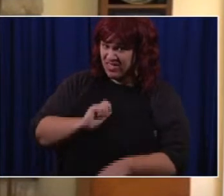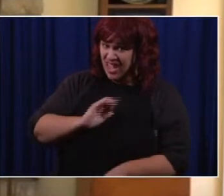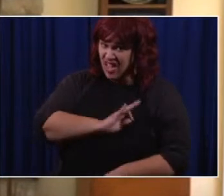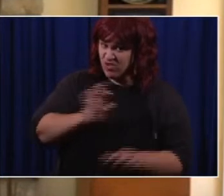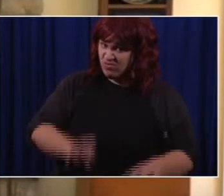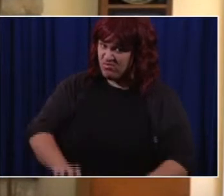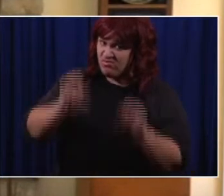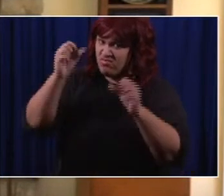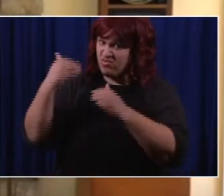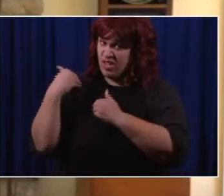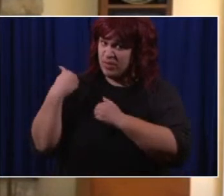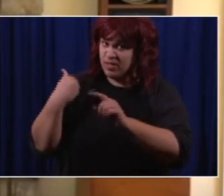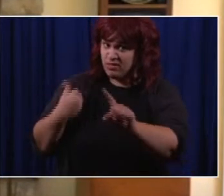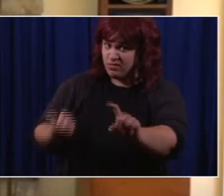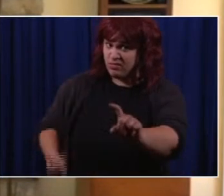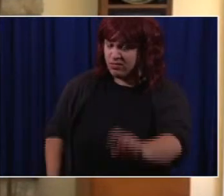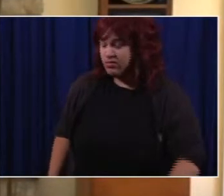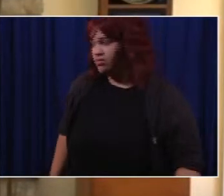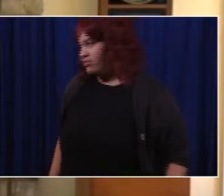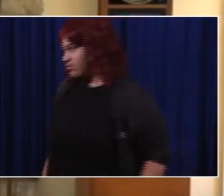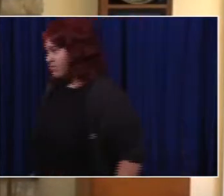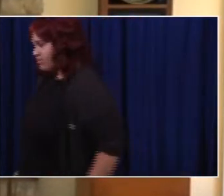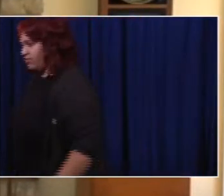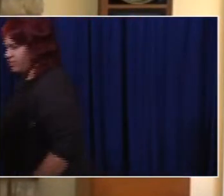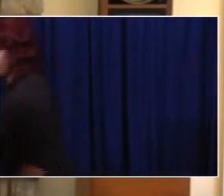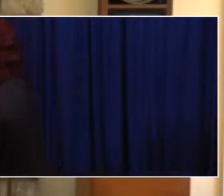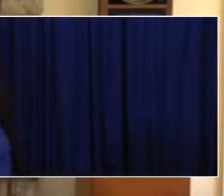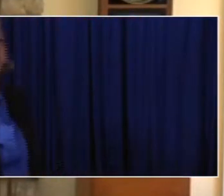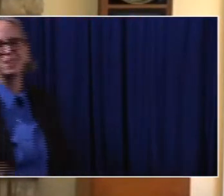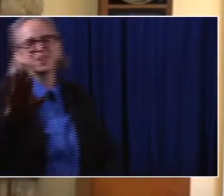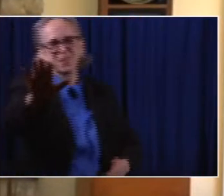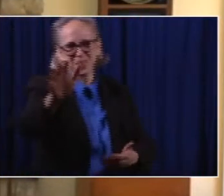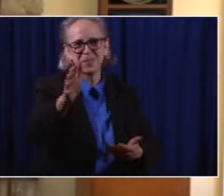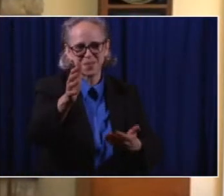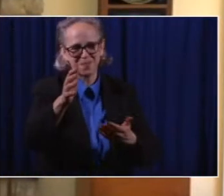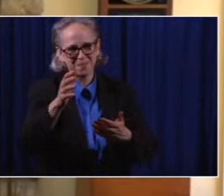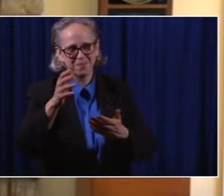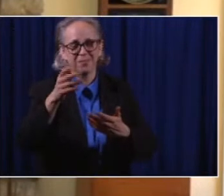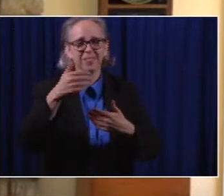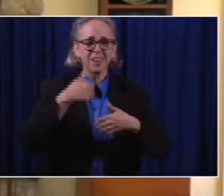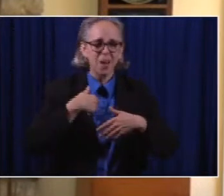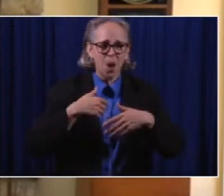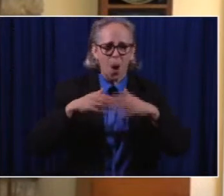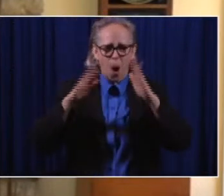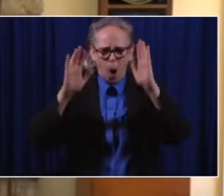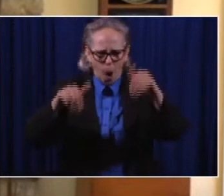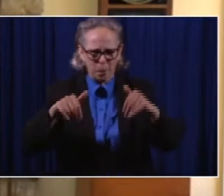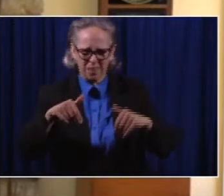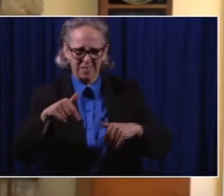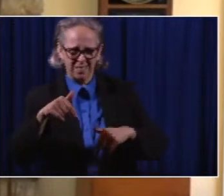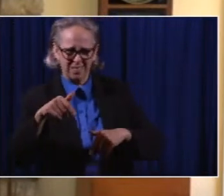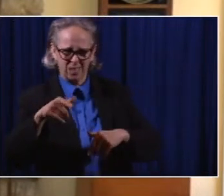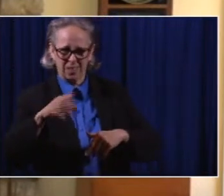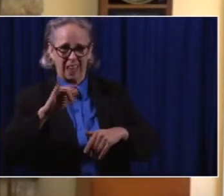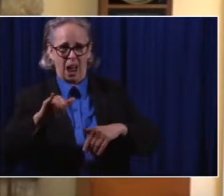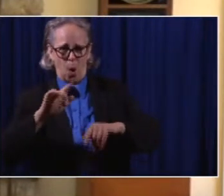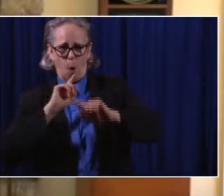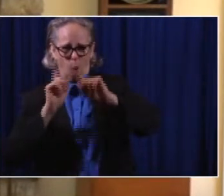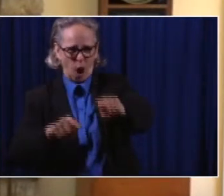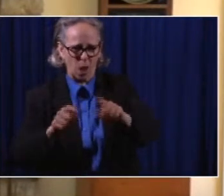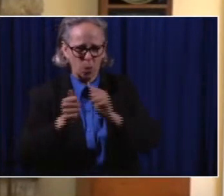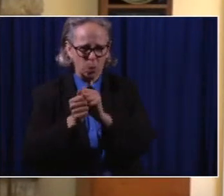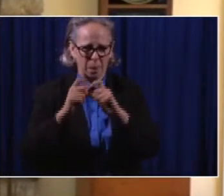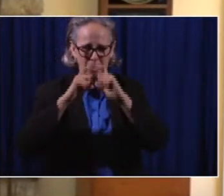hope is with this order that, and with the great increase in